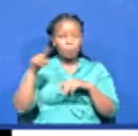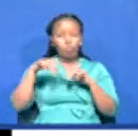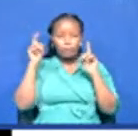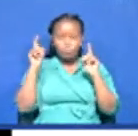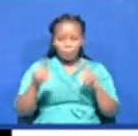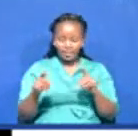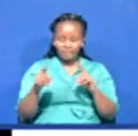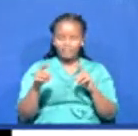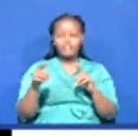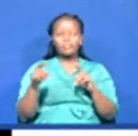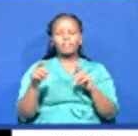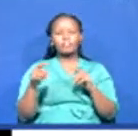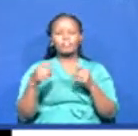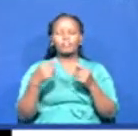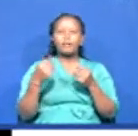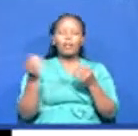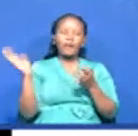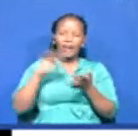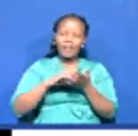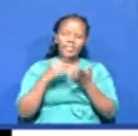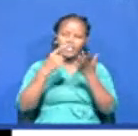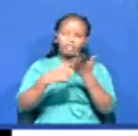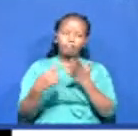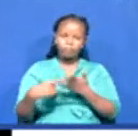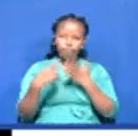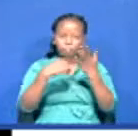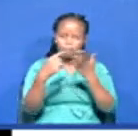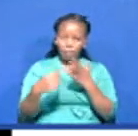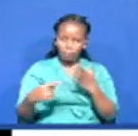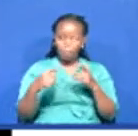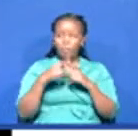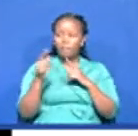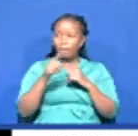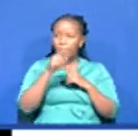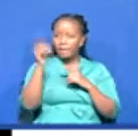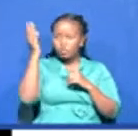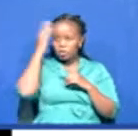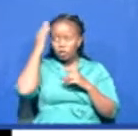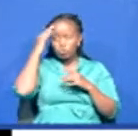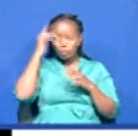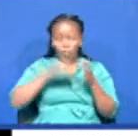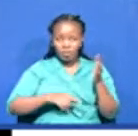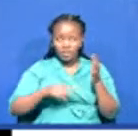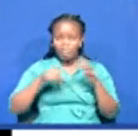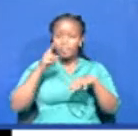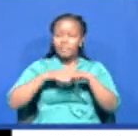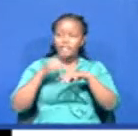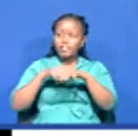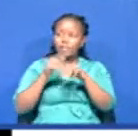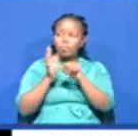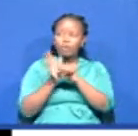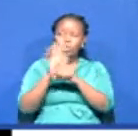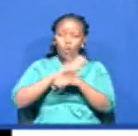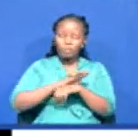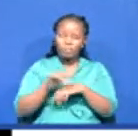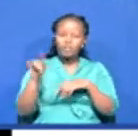did yet another study. But as you do know, during this period, during the pandemic period, we did find